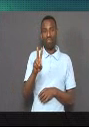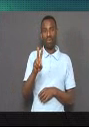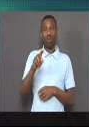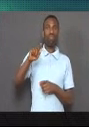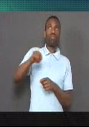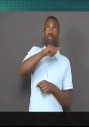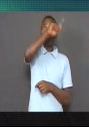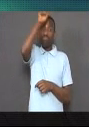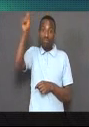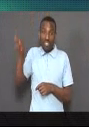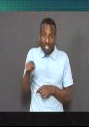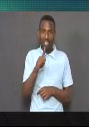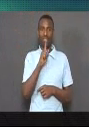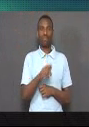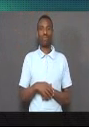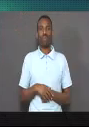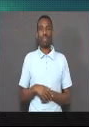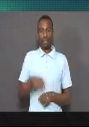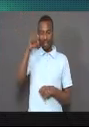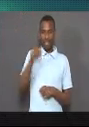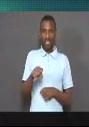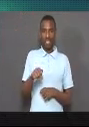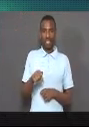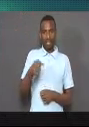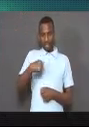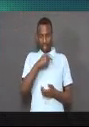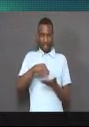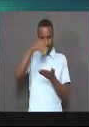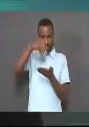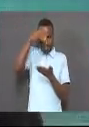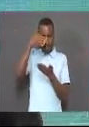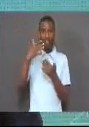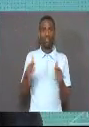been displaced by half of the cycle.